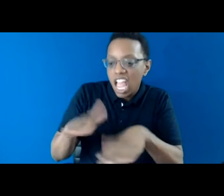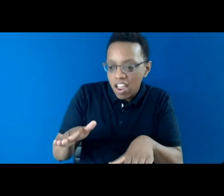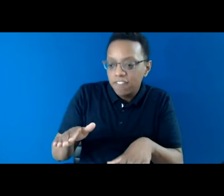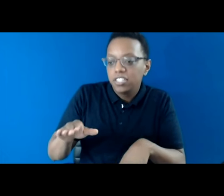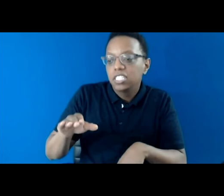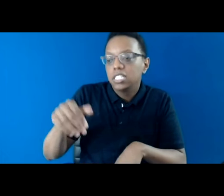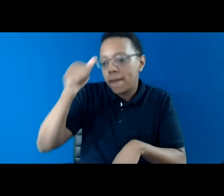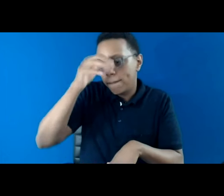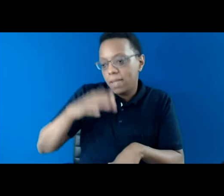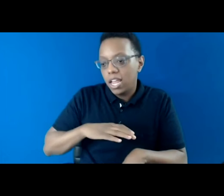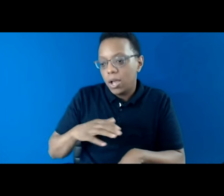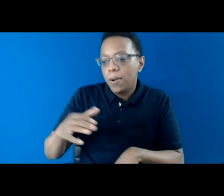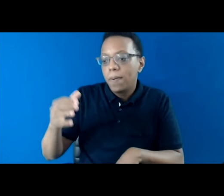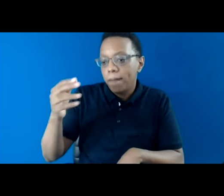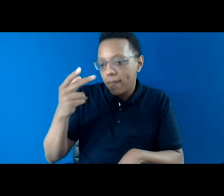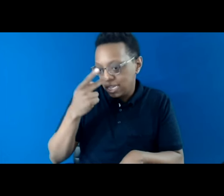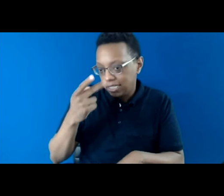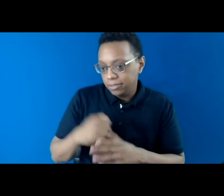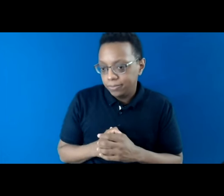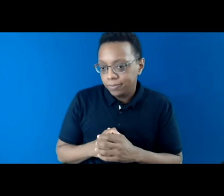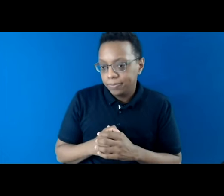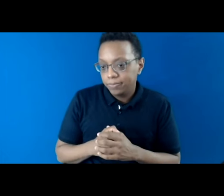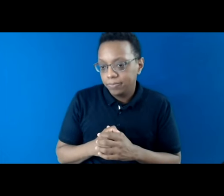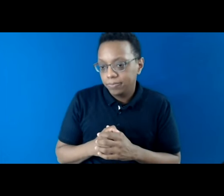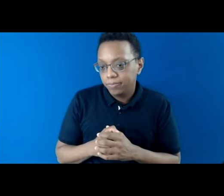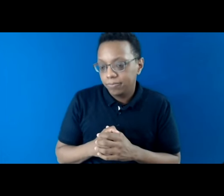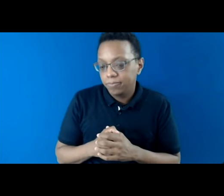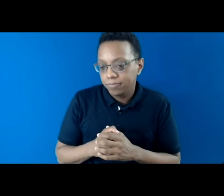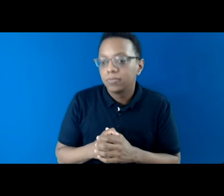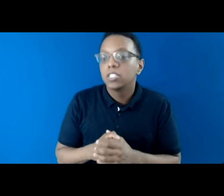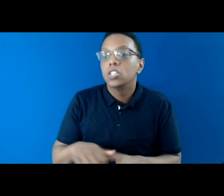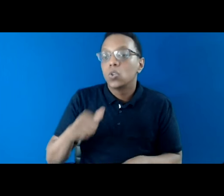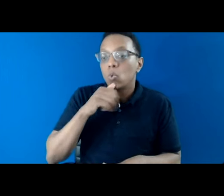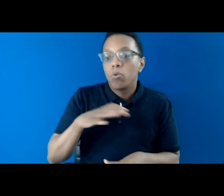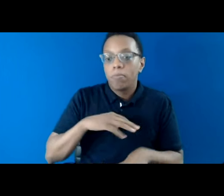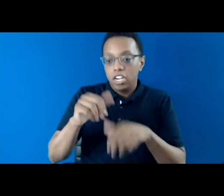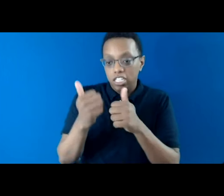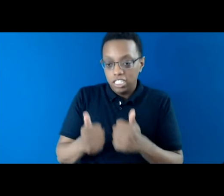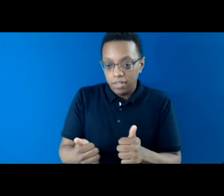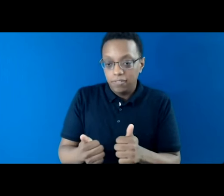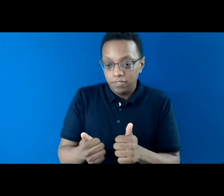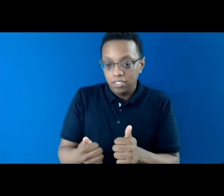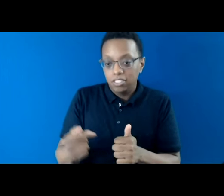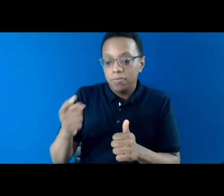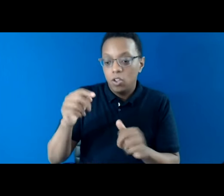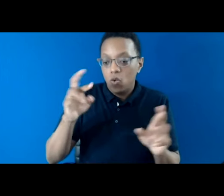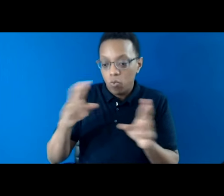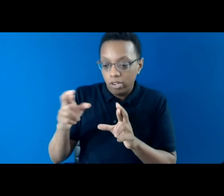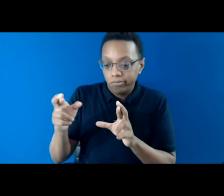that women are shaped to be receptors for male genitalia or for genitalia that is considered